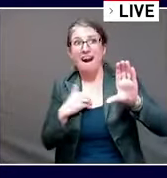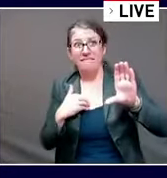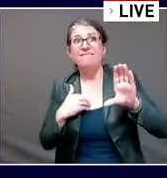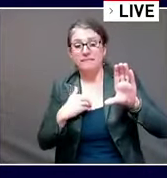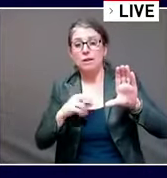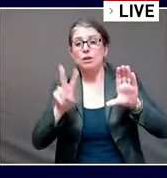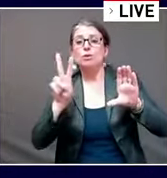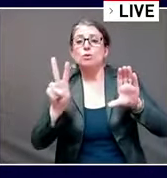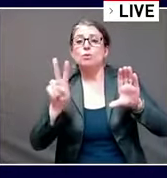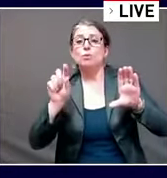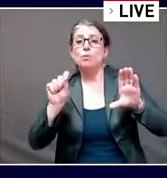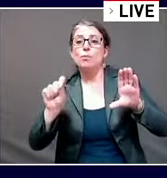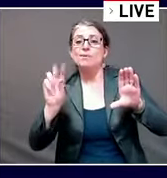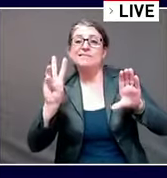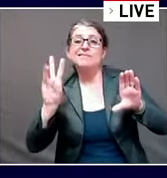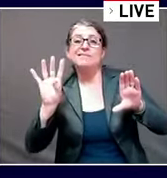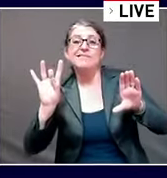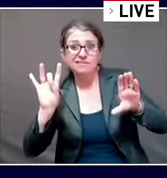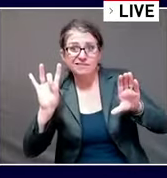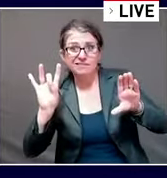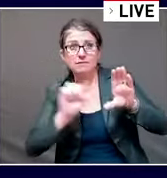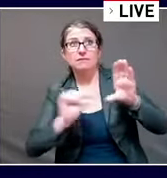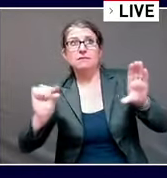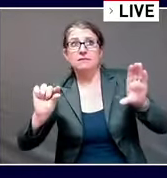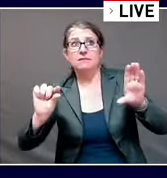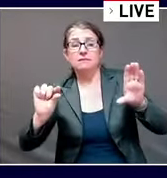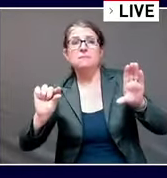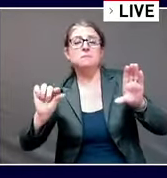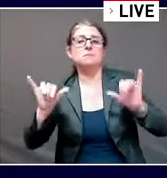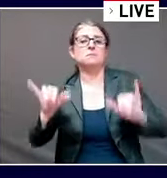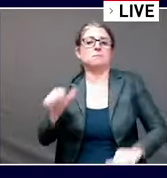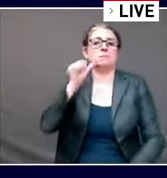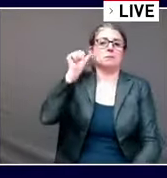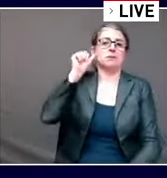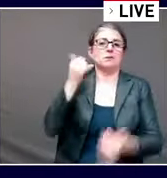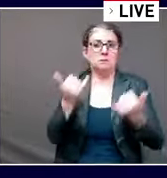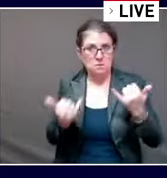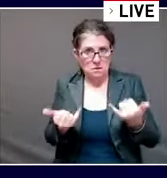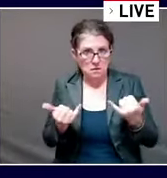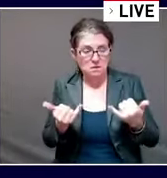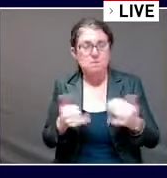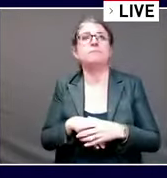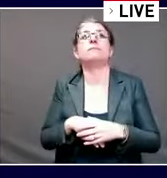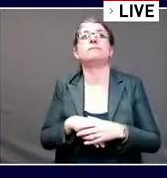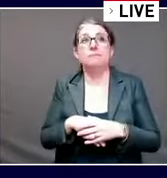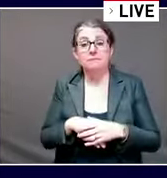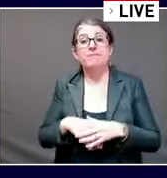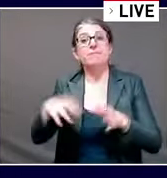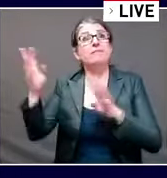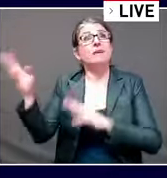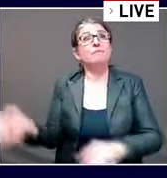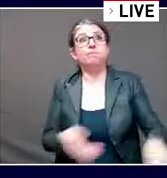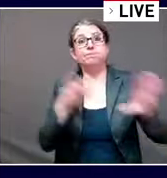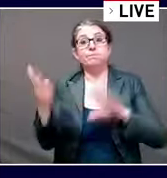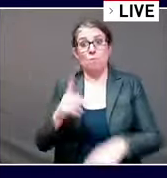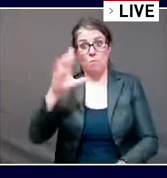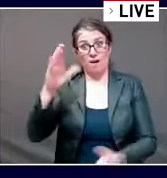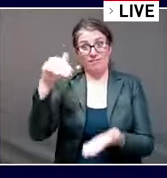where it was yesterday. Similarly, with respect to testing volume, our current testing volume remains